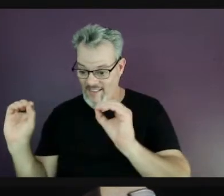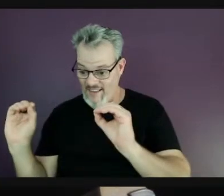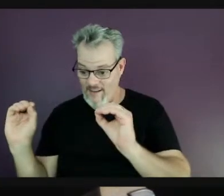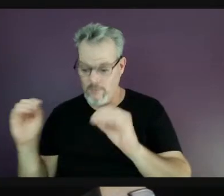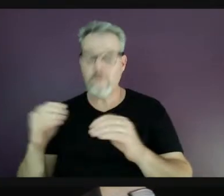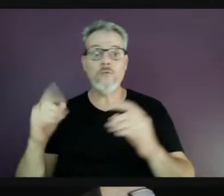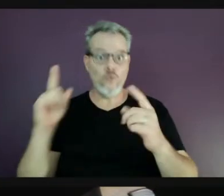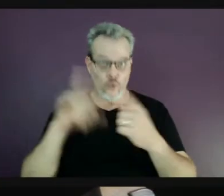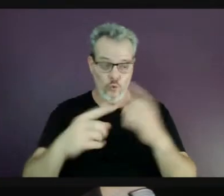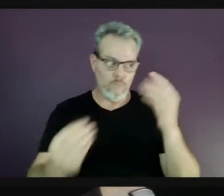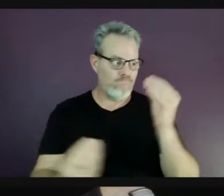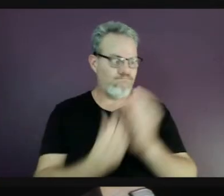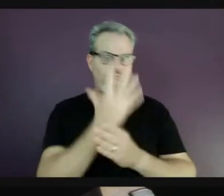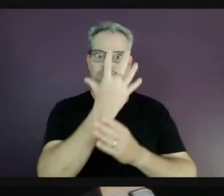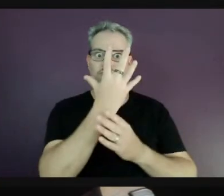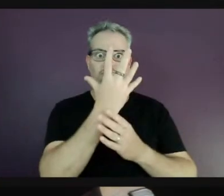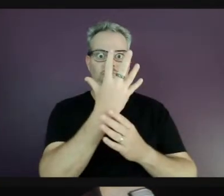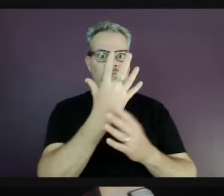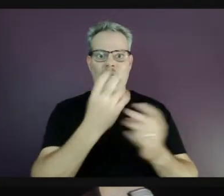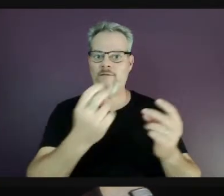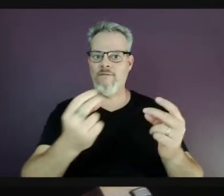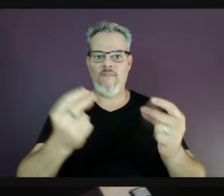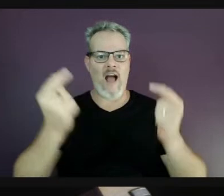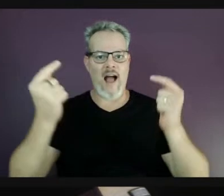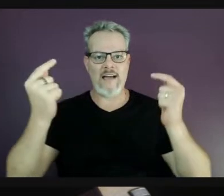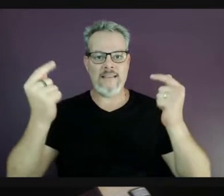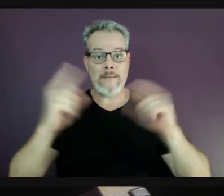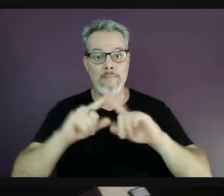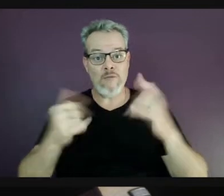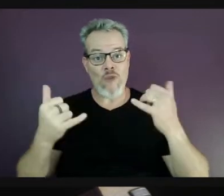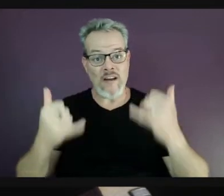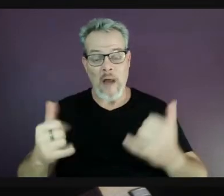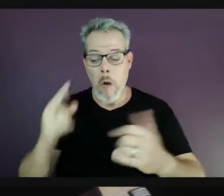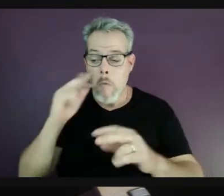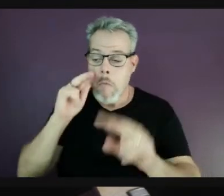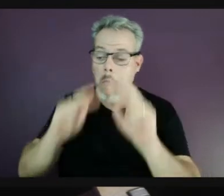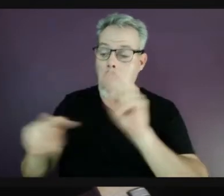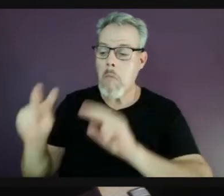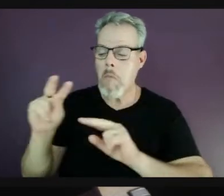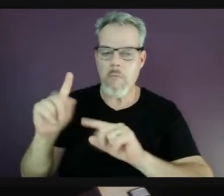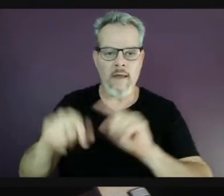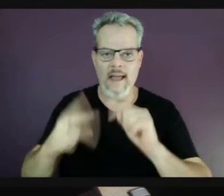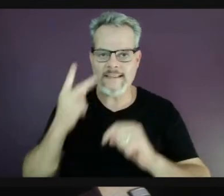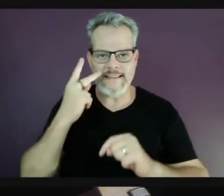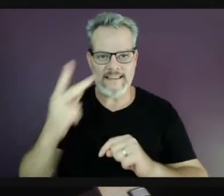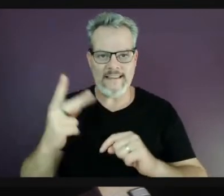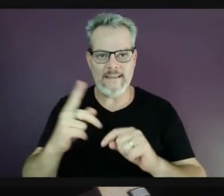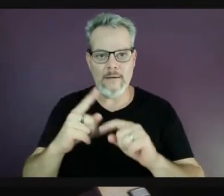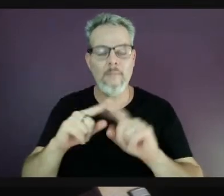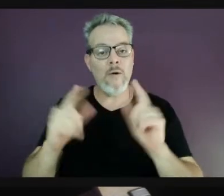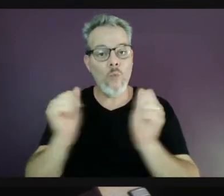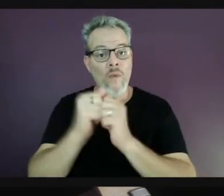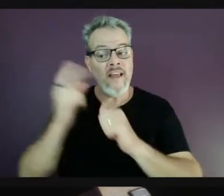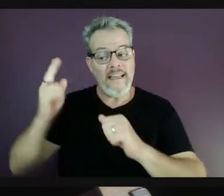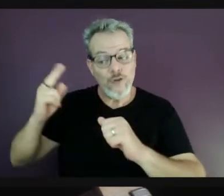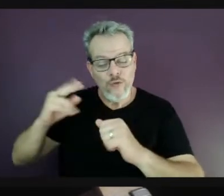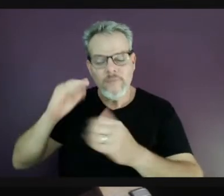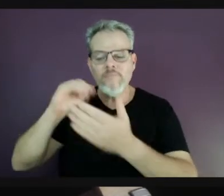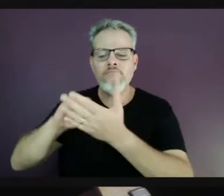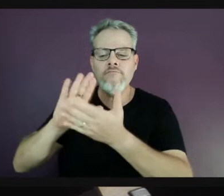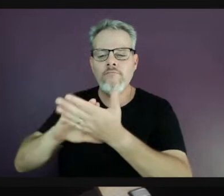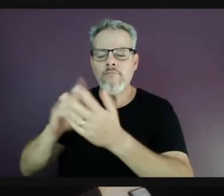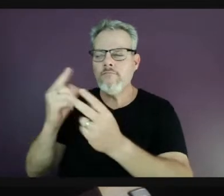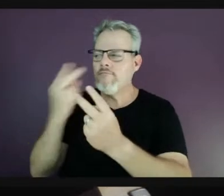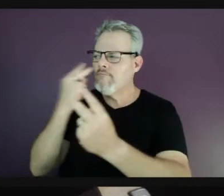order. However, there is no sign of this occurring now, and historically it would be unexpected as well. So we'll wait to see if we